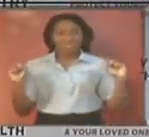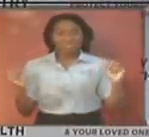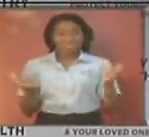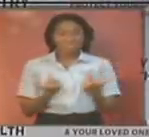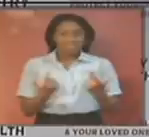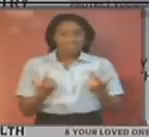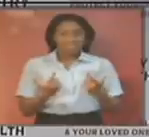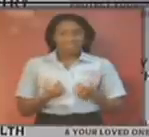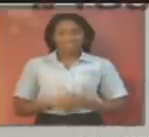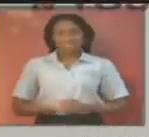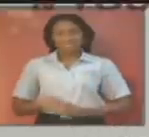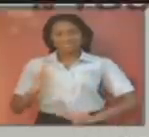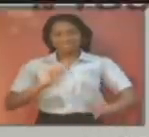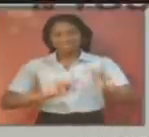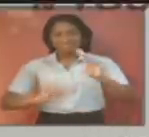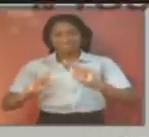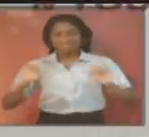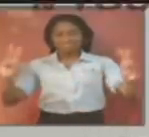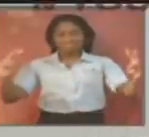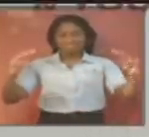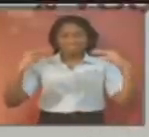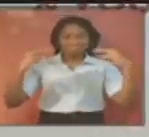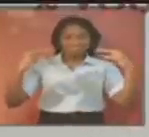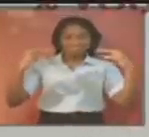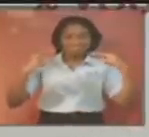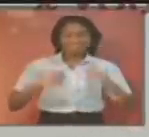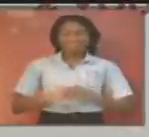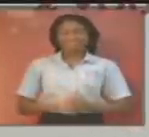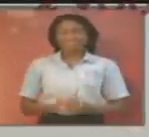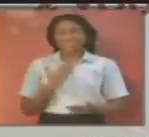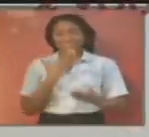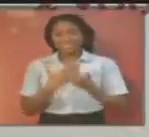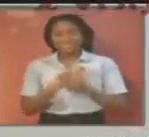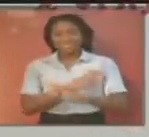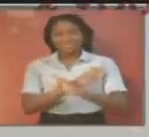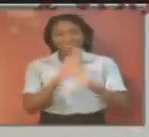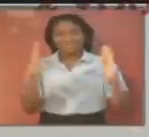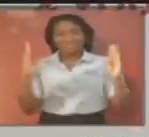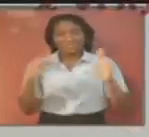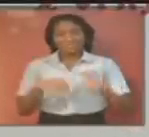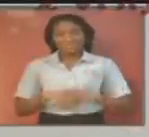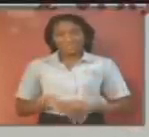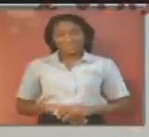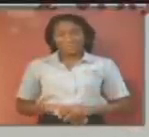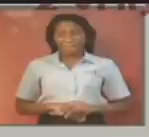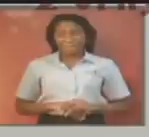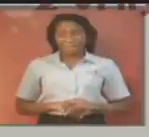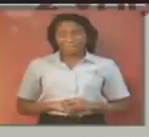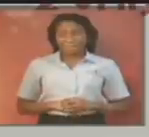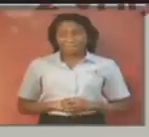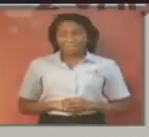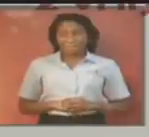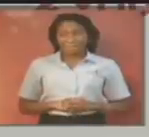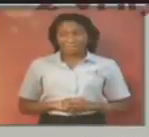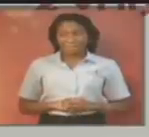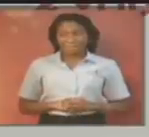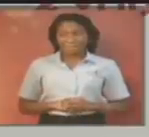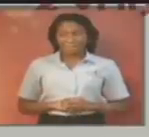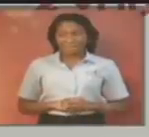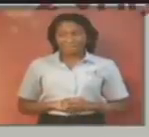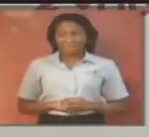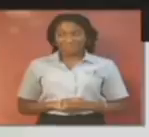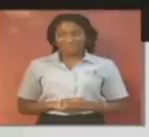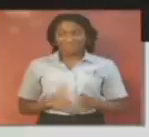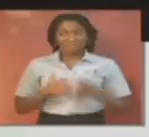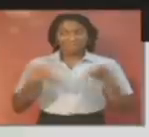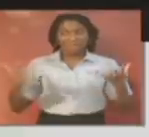Professor Carrington, members of the media, members of the viewing and listening public. If I could have the slide with the clinical update, please. So going into the number of